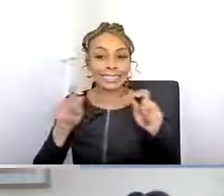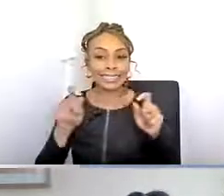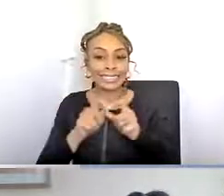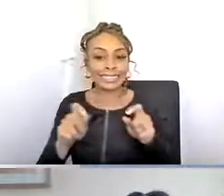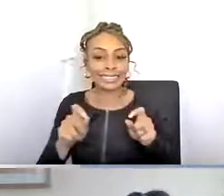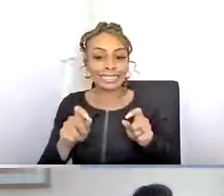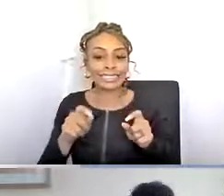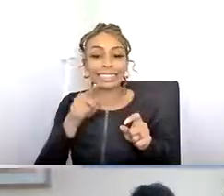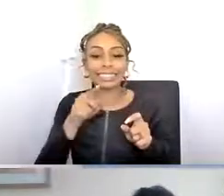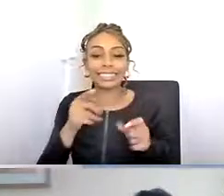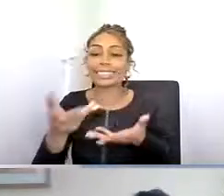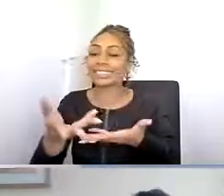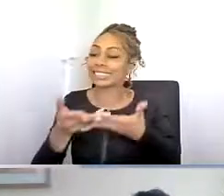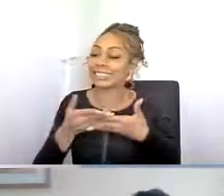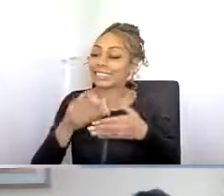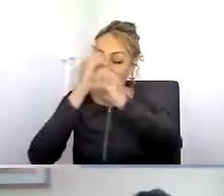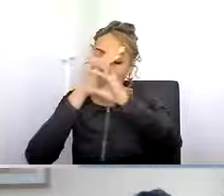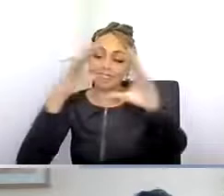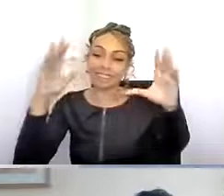brought this sort of